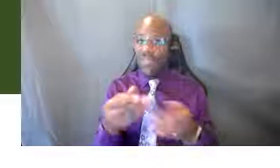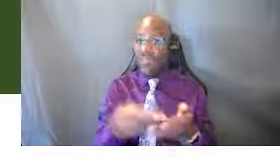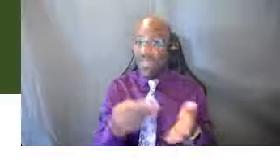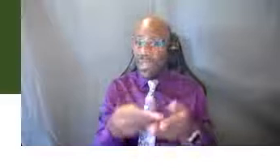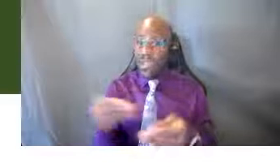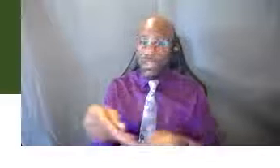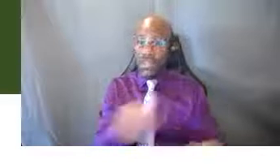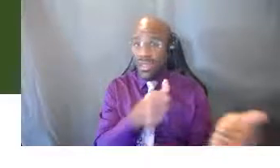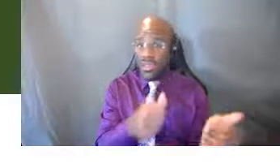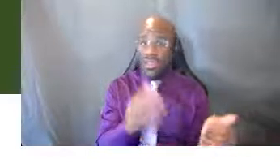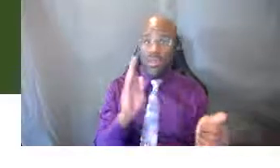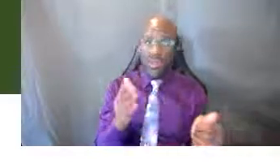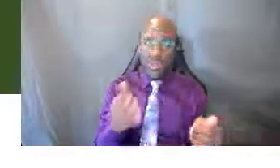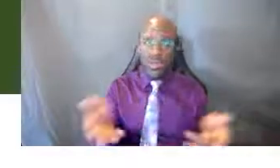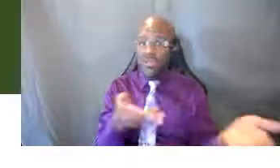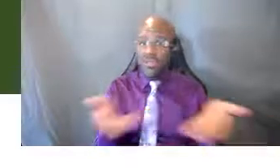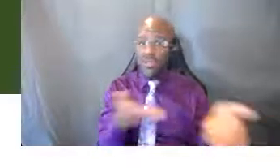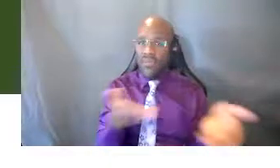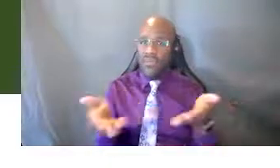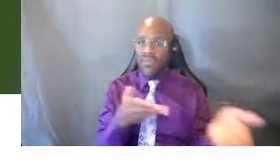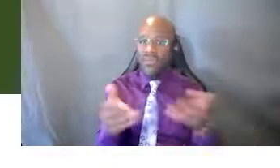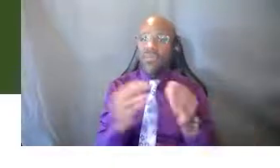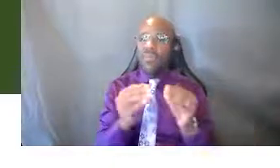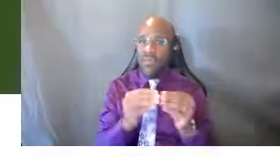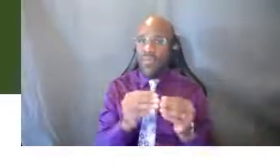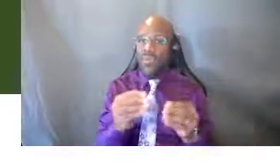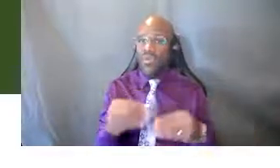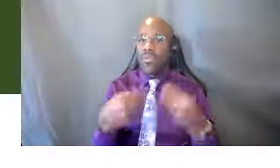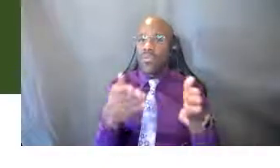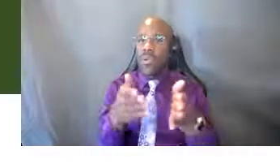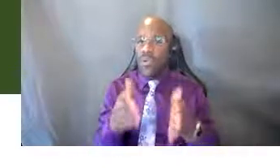crisis providers and expand the amount of services that are available.